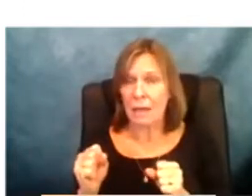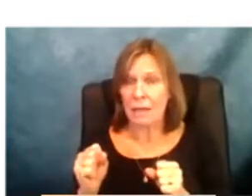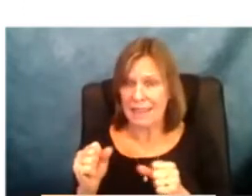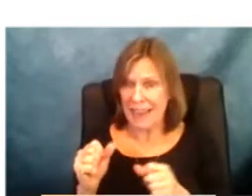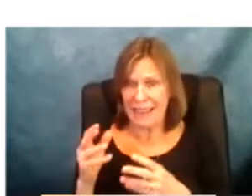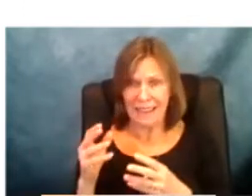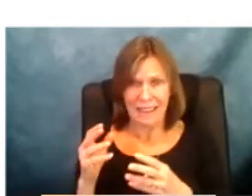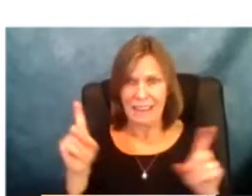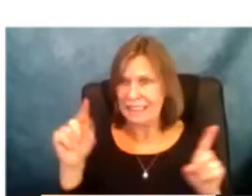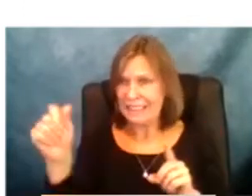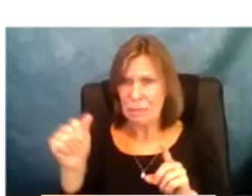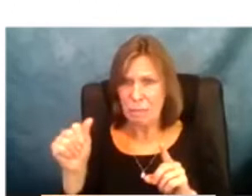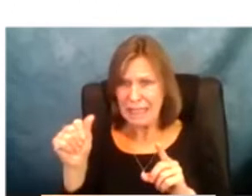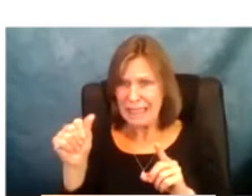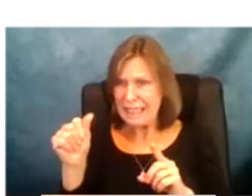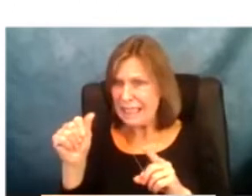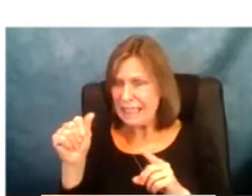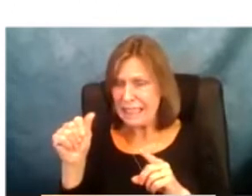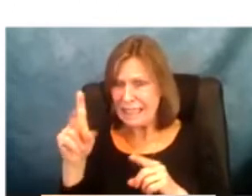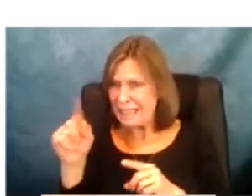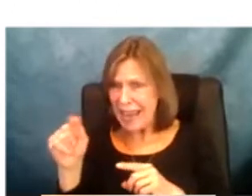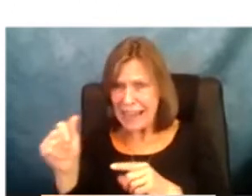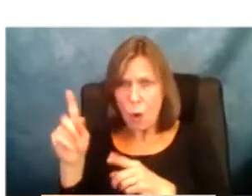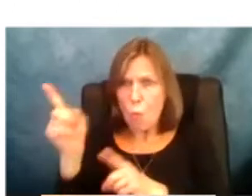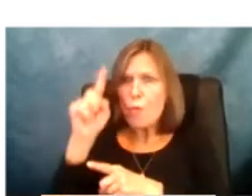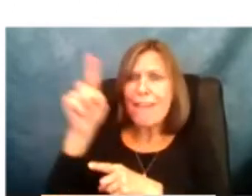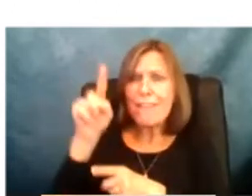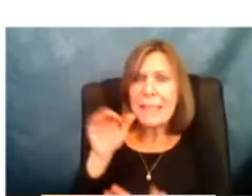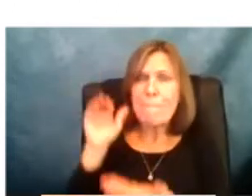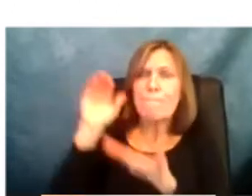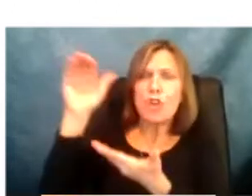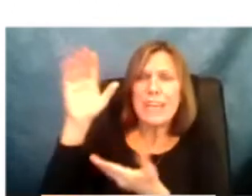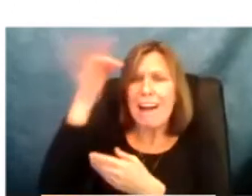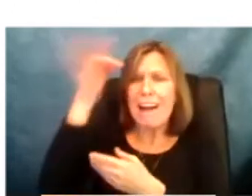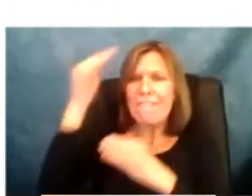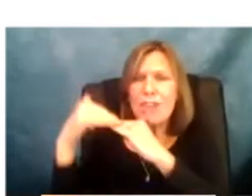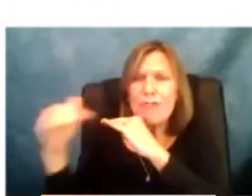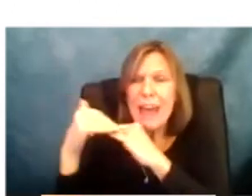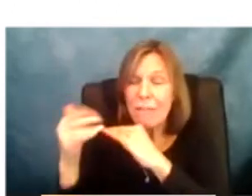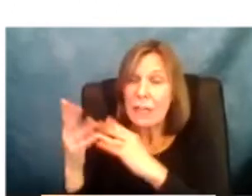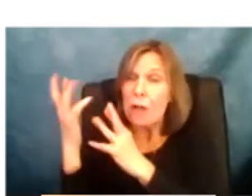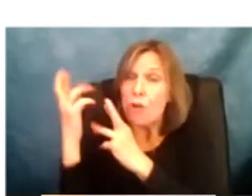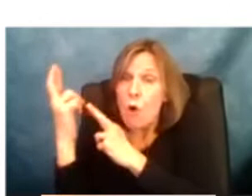data is, particularly at the federal level, but maybe some can help provide guidance at the state level.